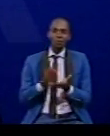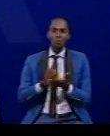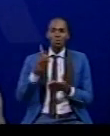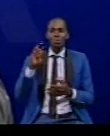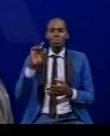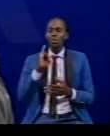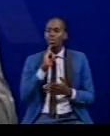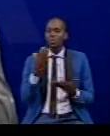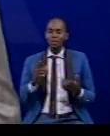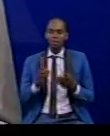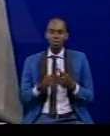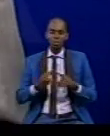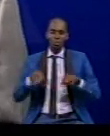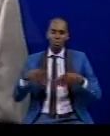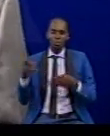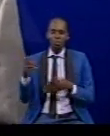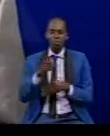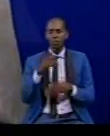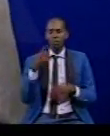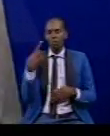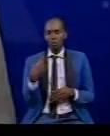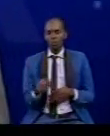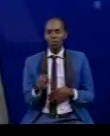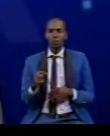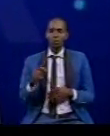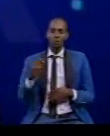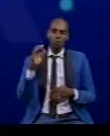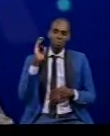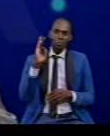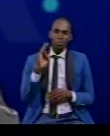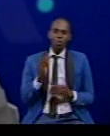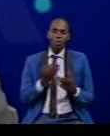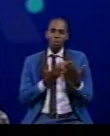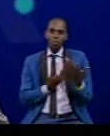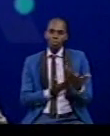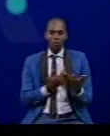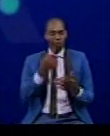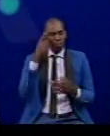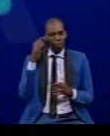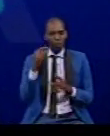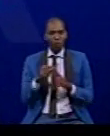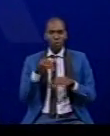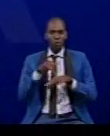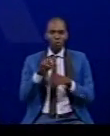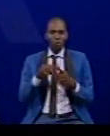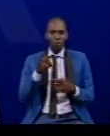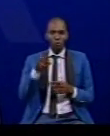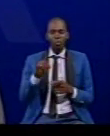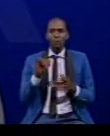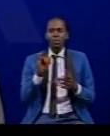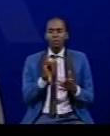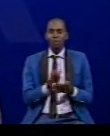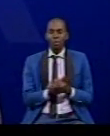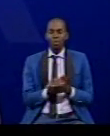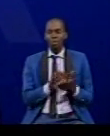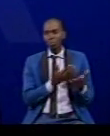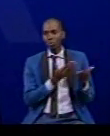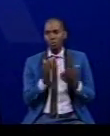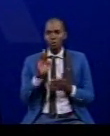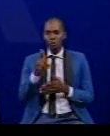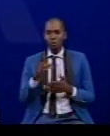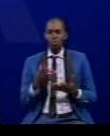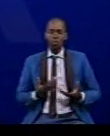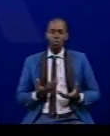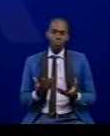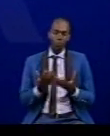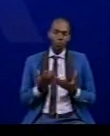holding in Workdiv Center, 7 a.m. You cannot afford to miss